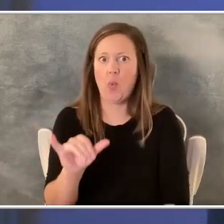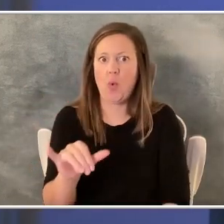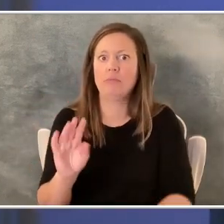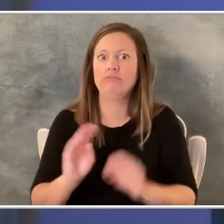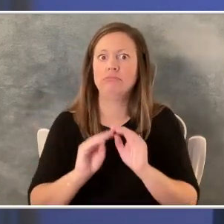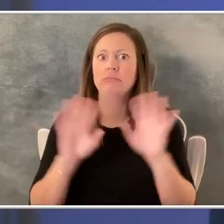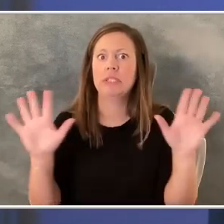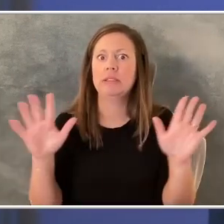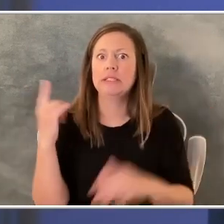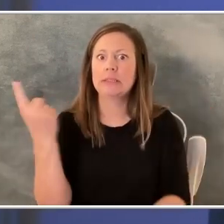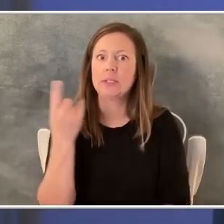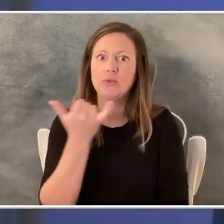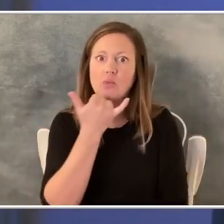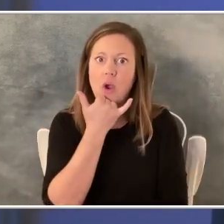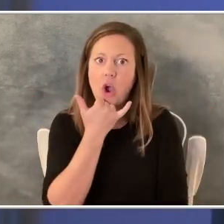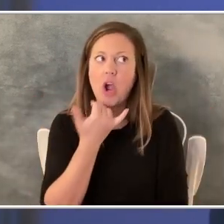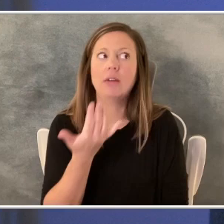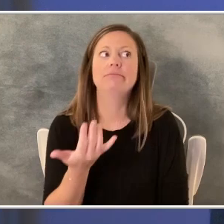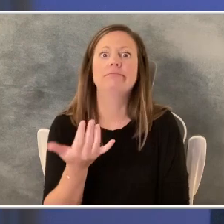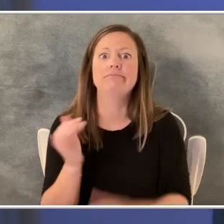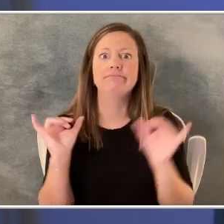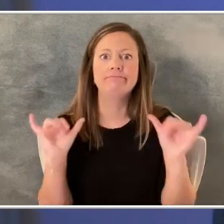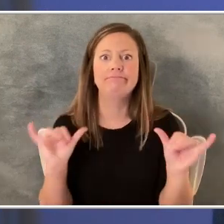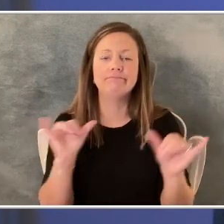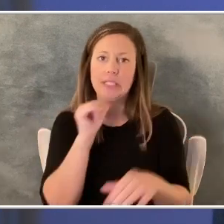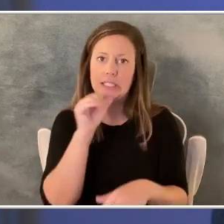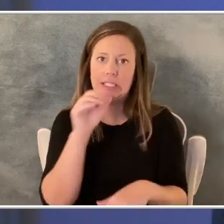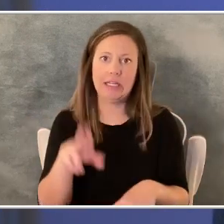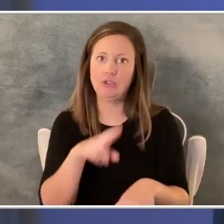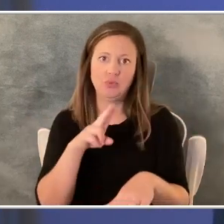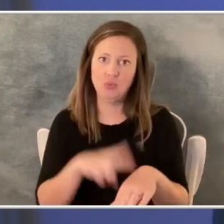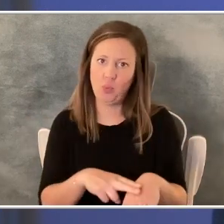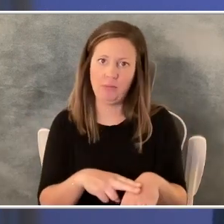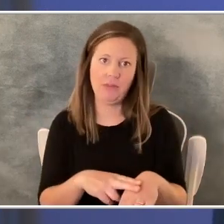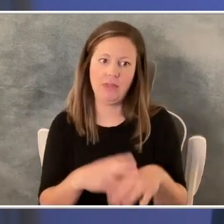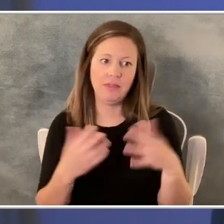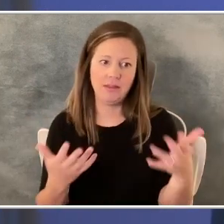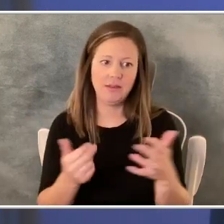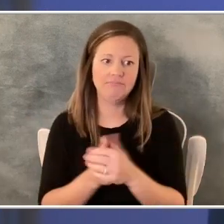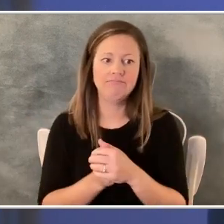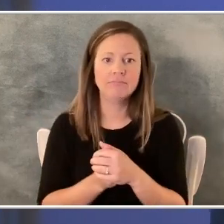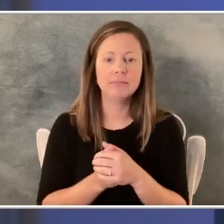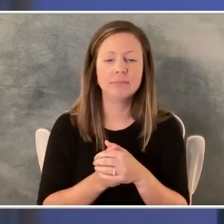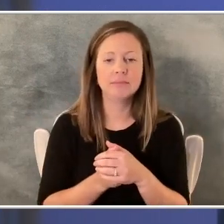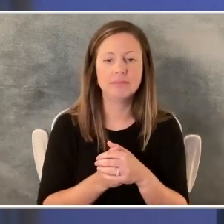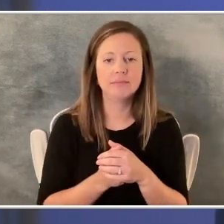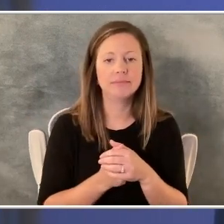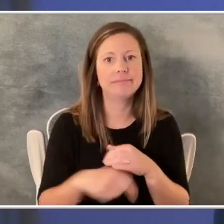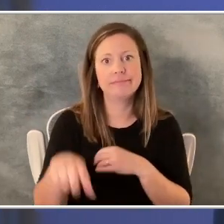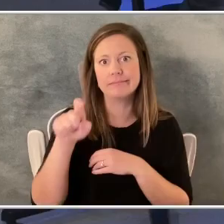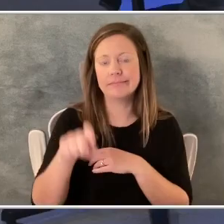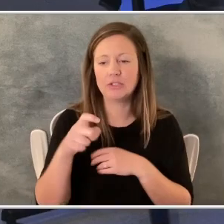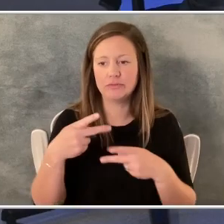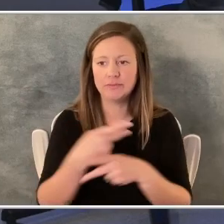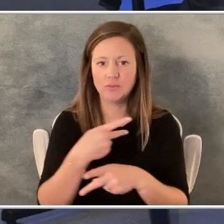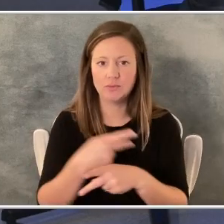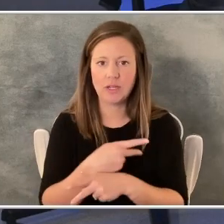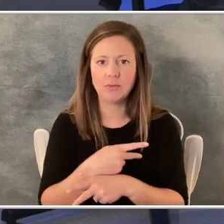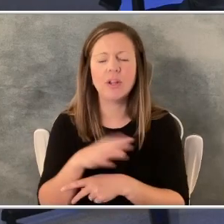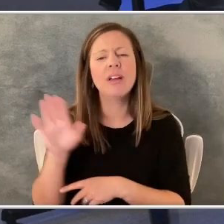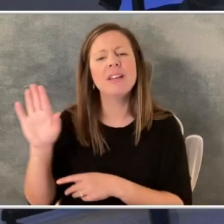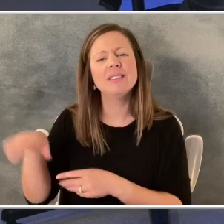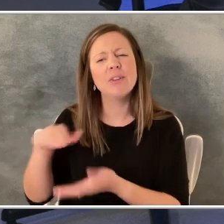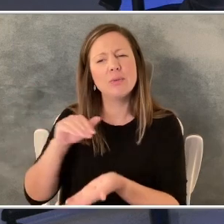was something alarming going on and that it needed to be looked into. Dr. Wilkerson, we talk about